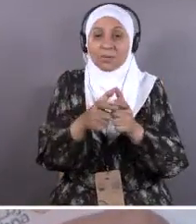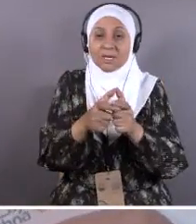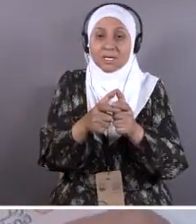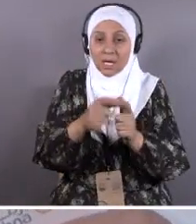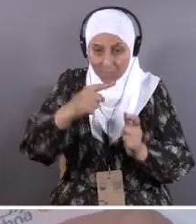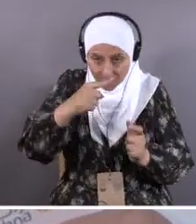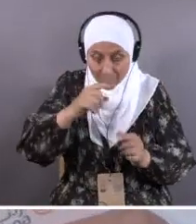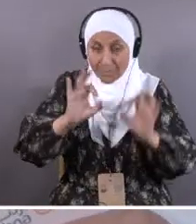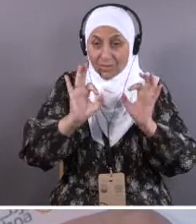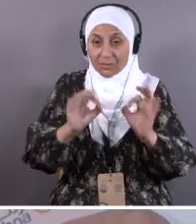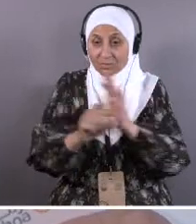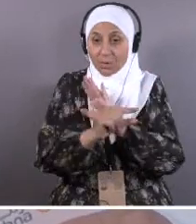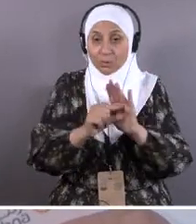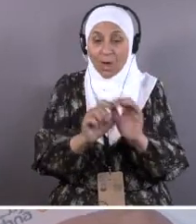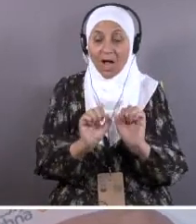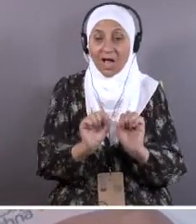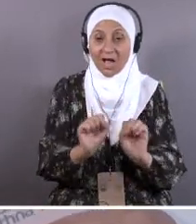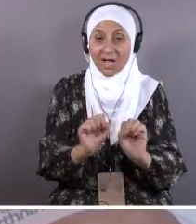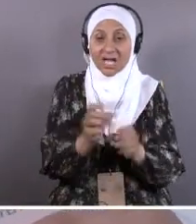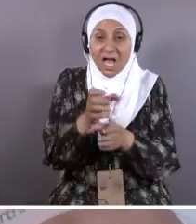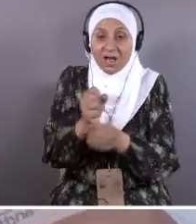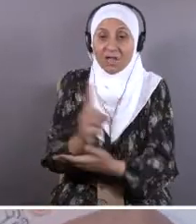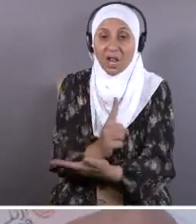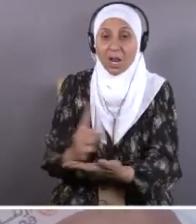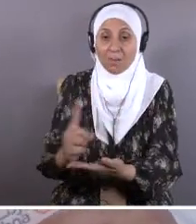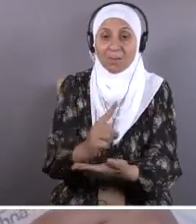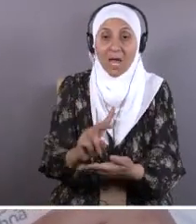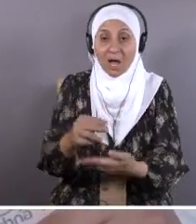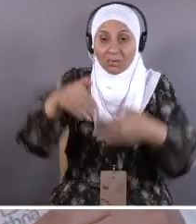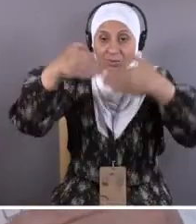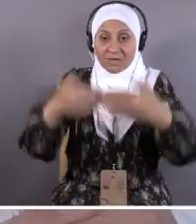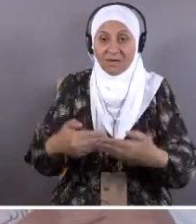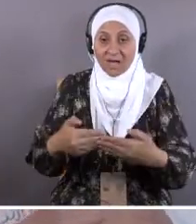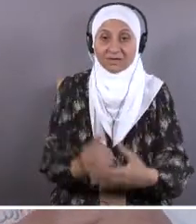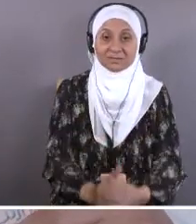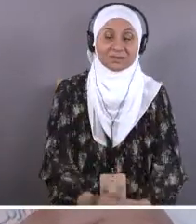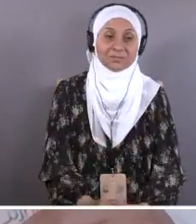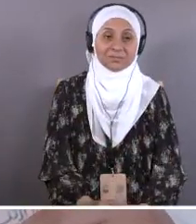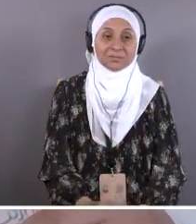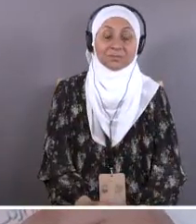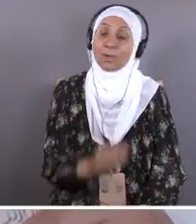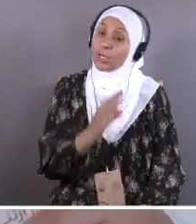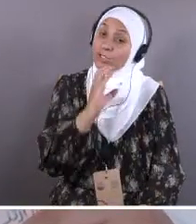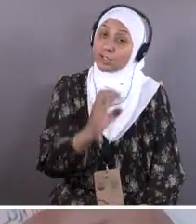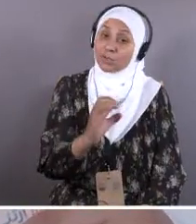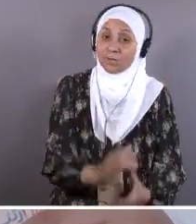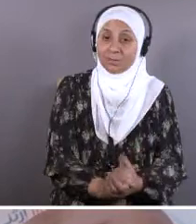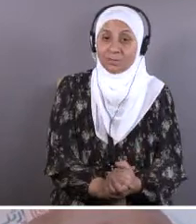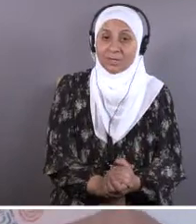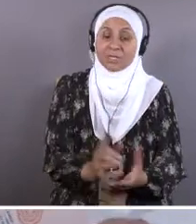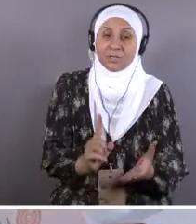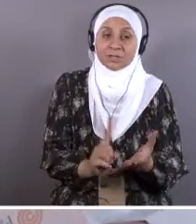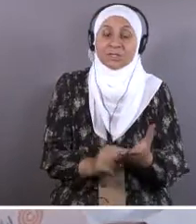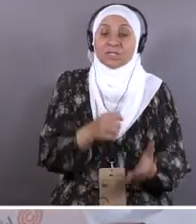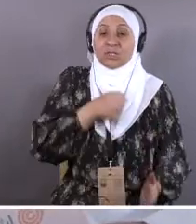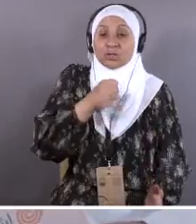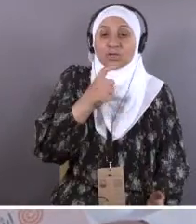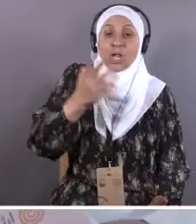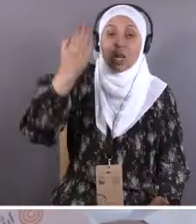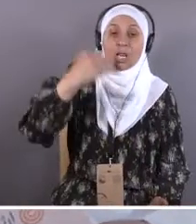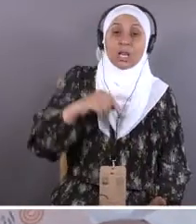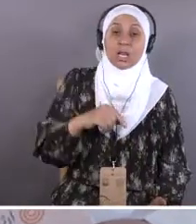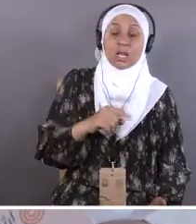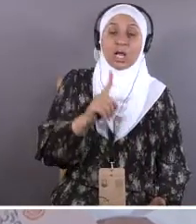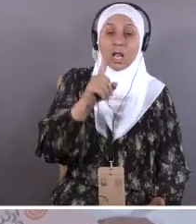you applied to individuals, especially in relation to preserving and protecting the environment. So